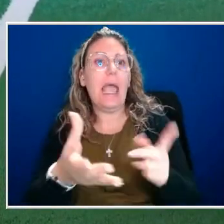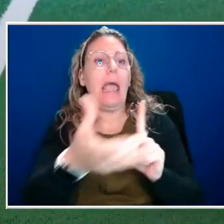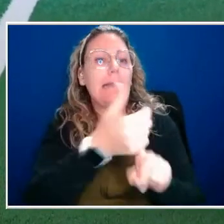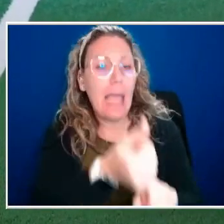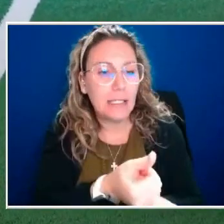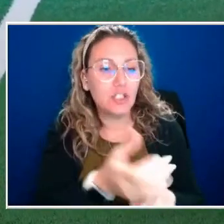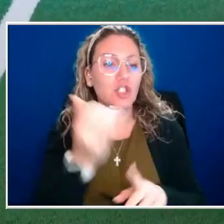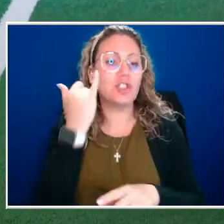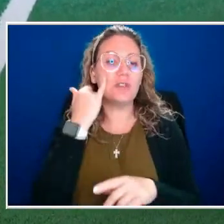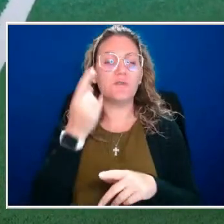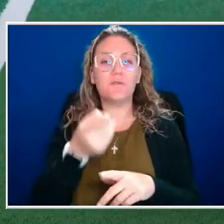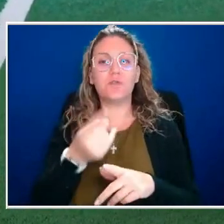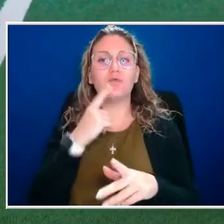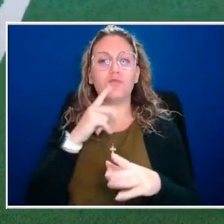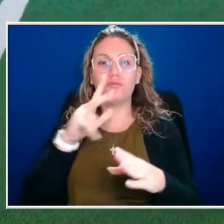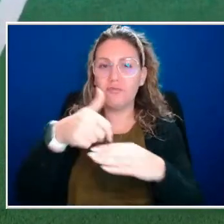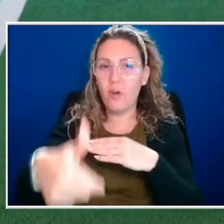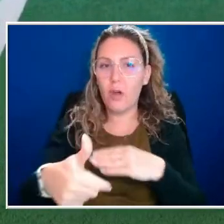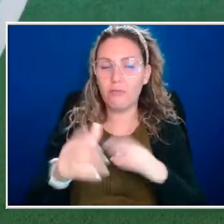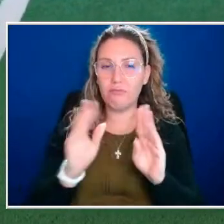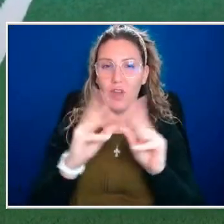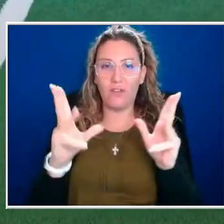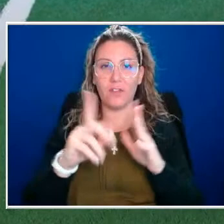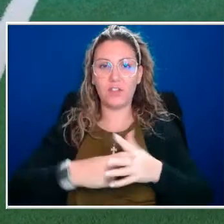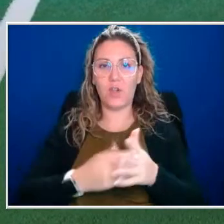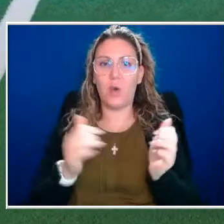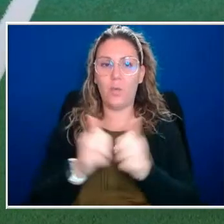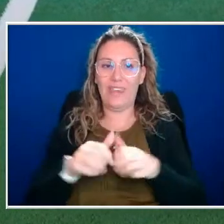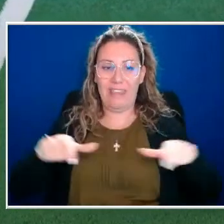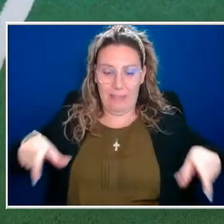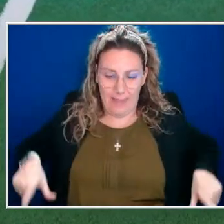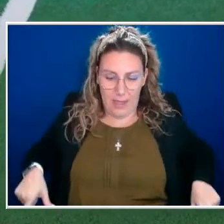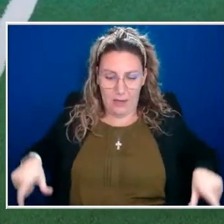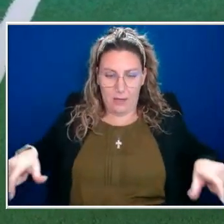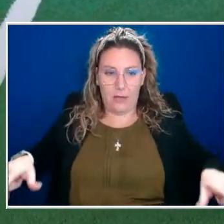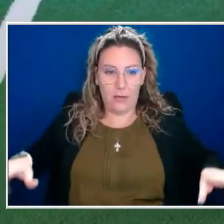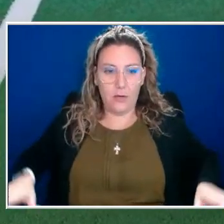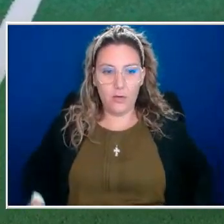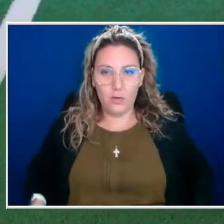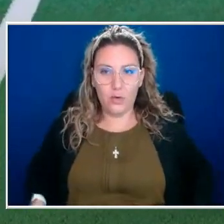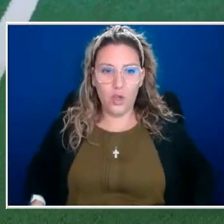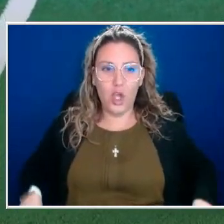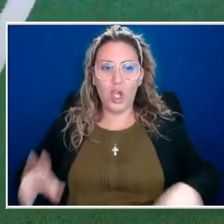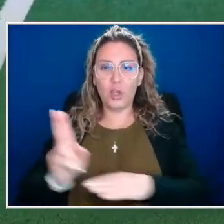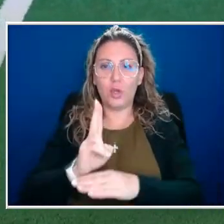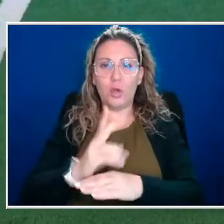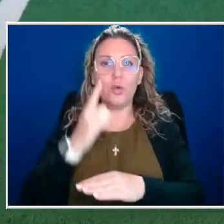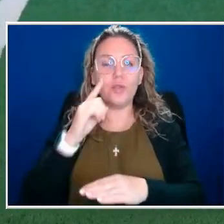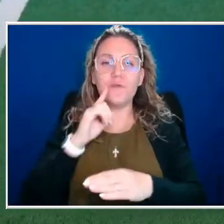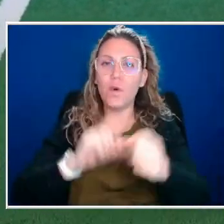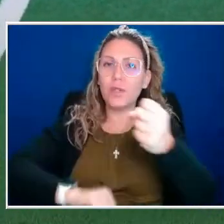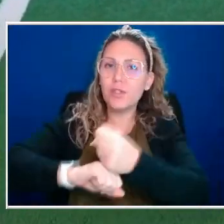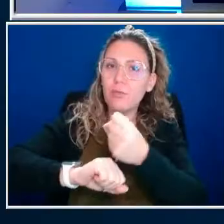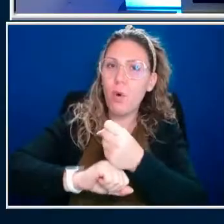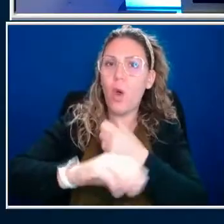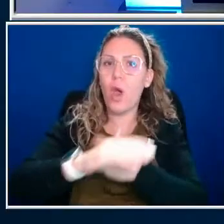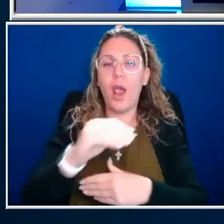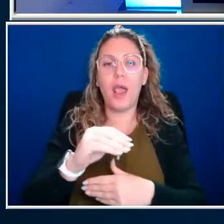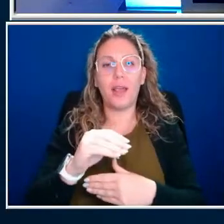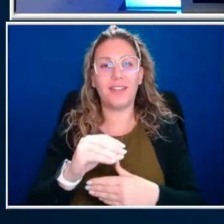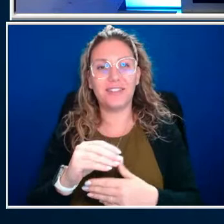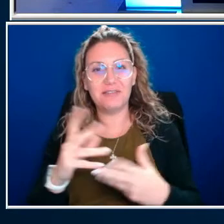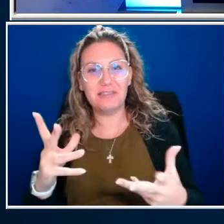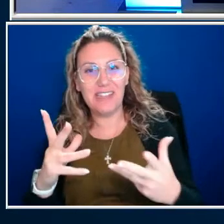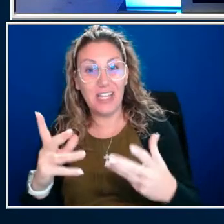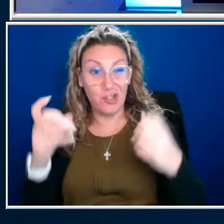with those arm rests, use them for support, and just work with what you can. I figure the strength is what builds